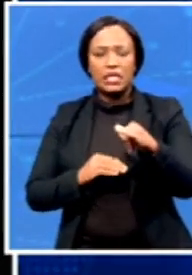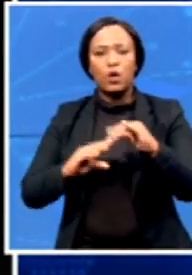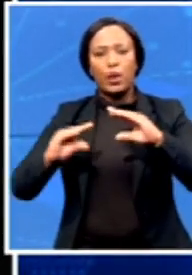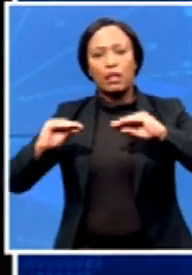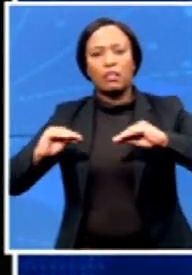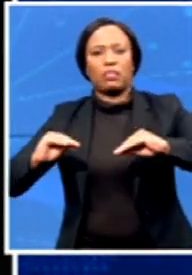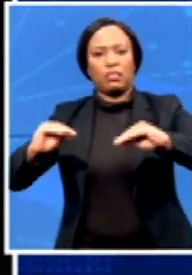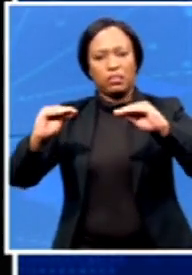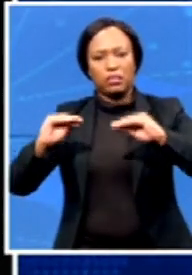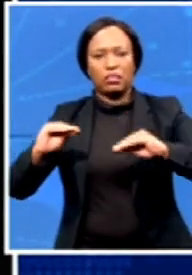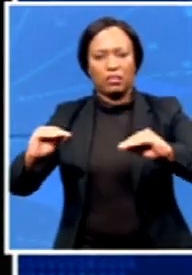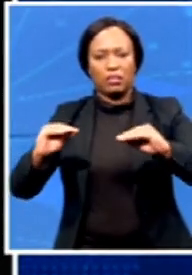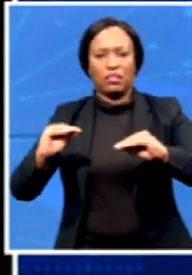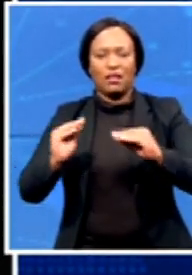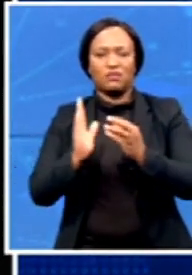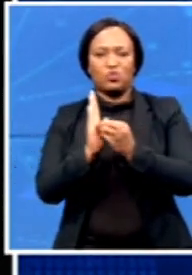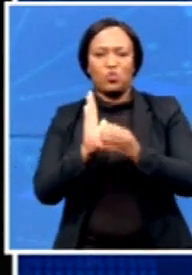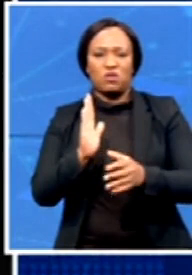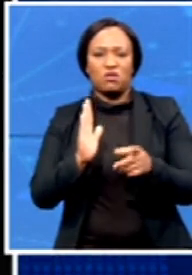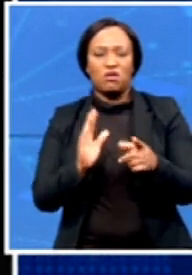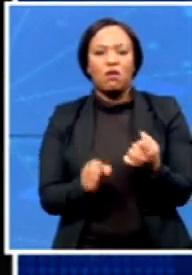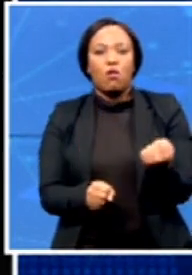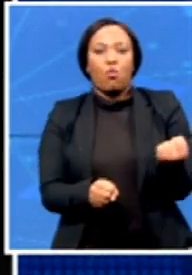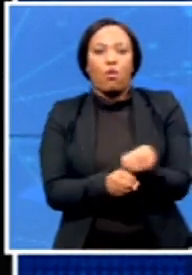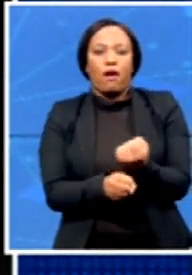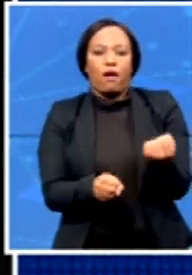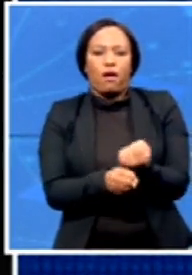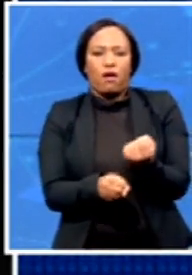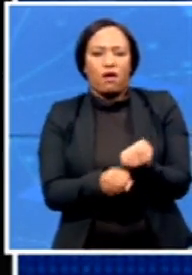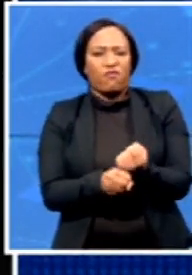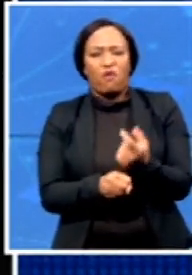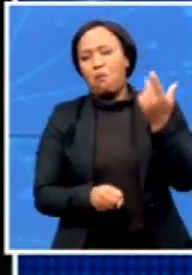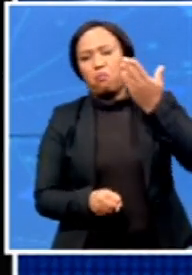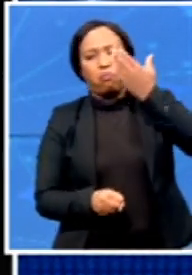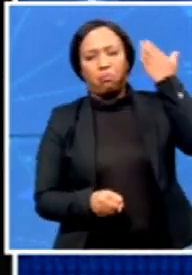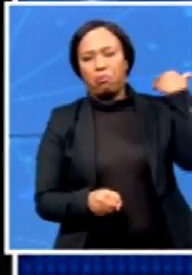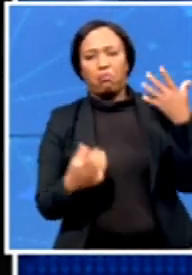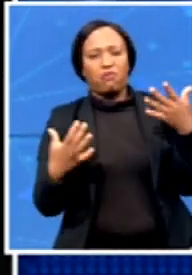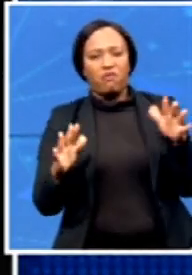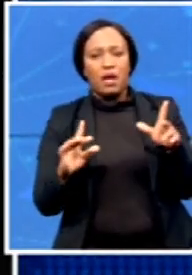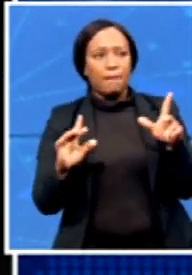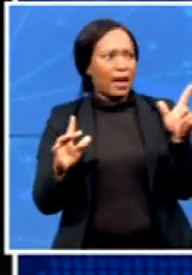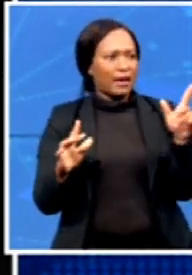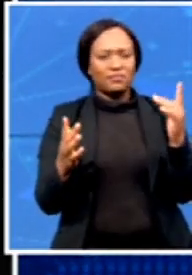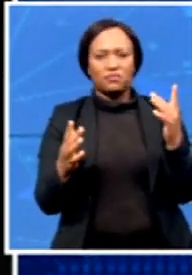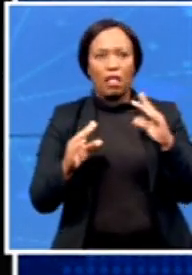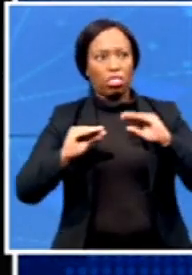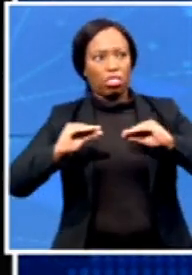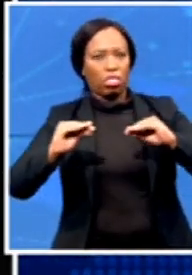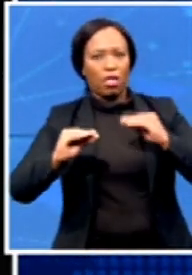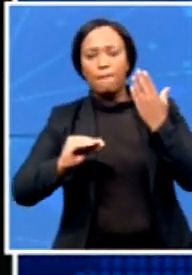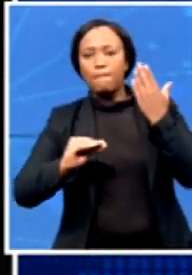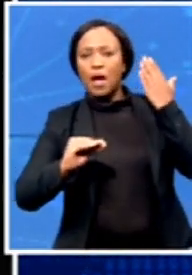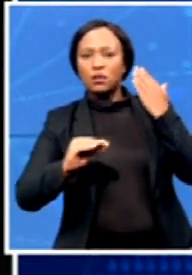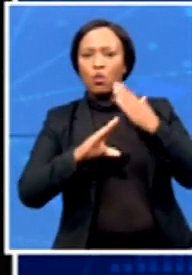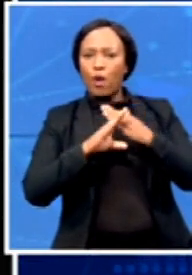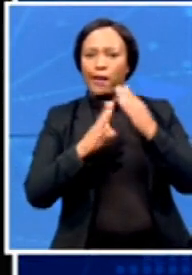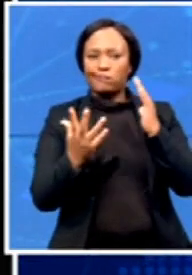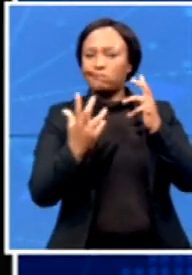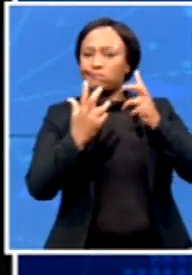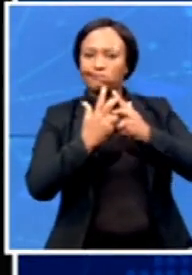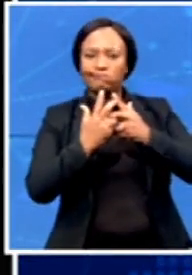for work of the past, you know, which is not relevant to where we are going. We have seen more and more how a